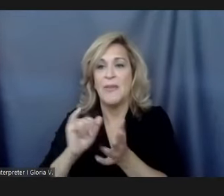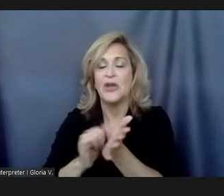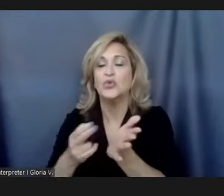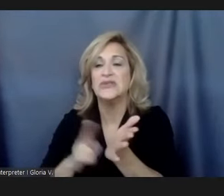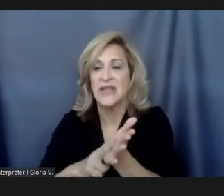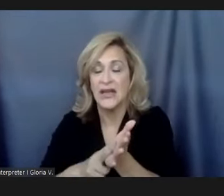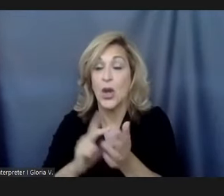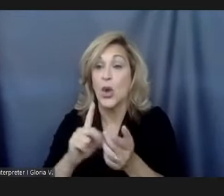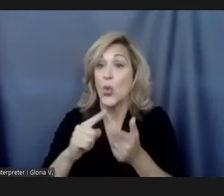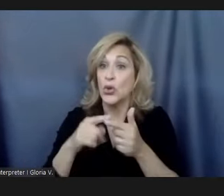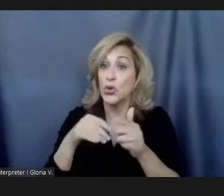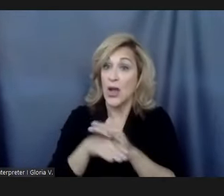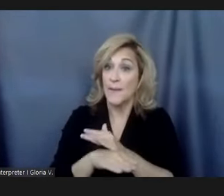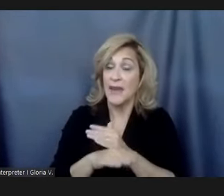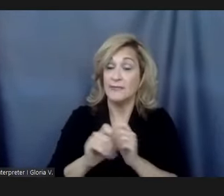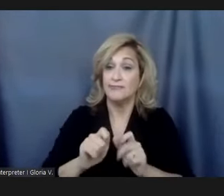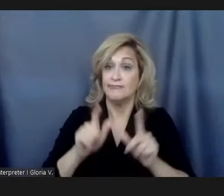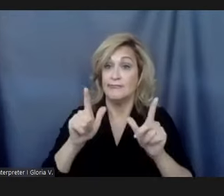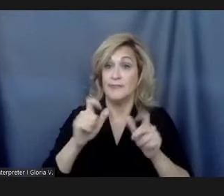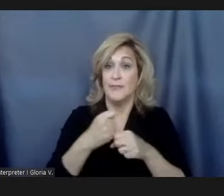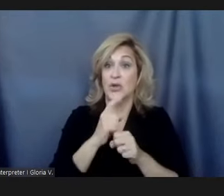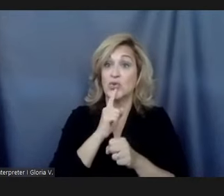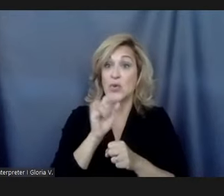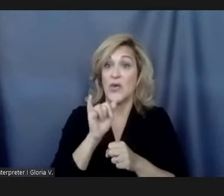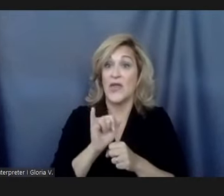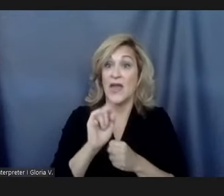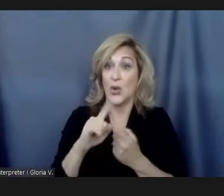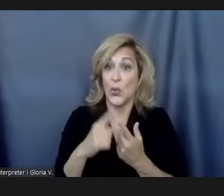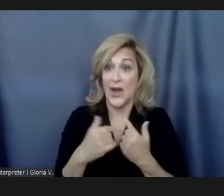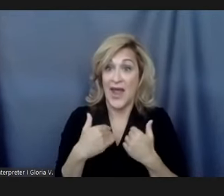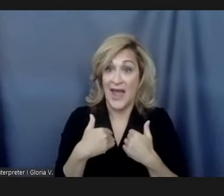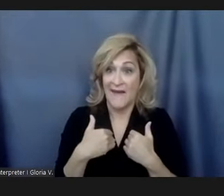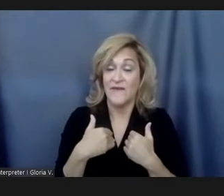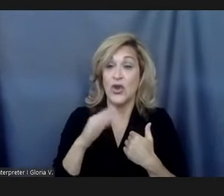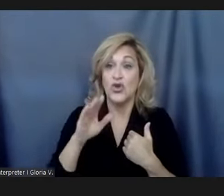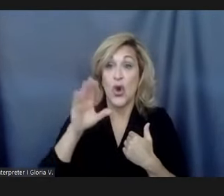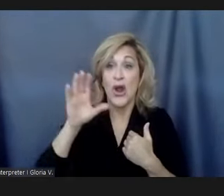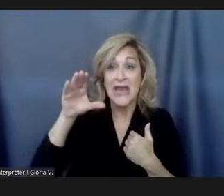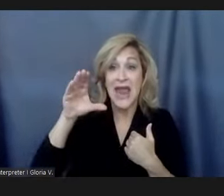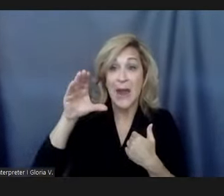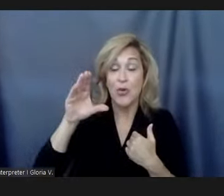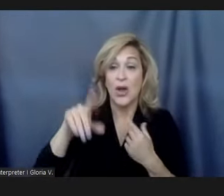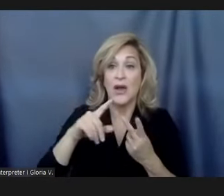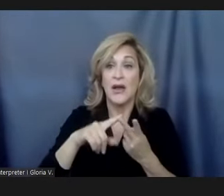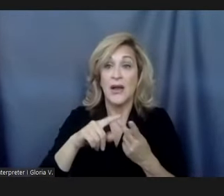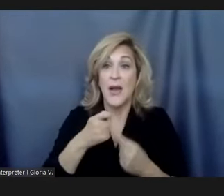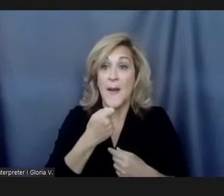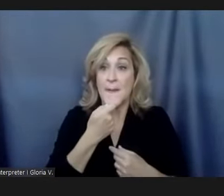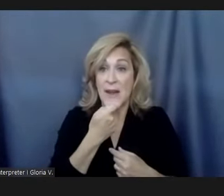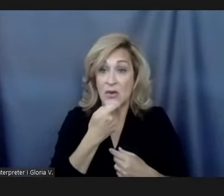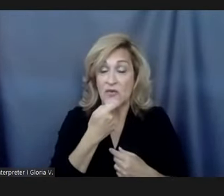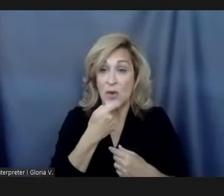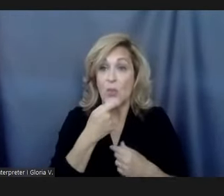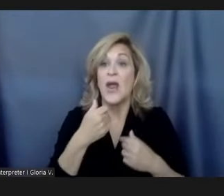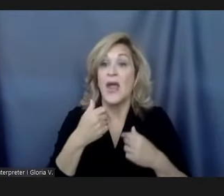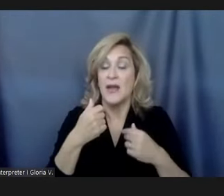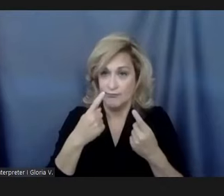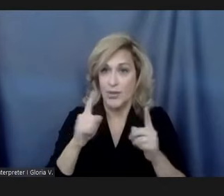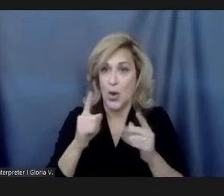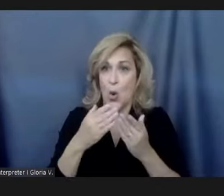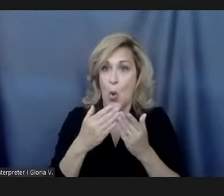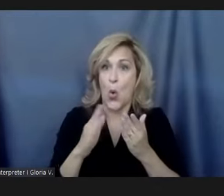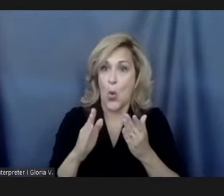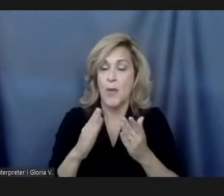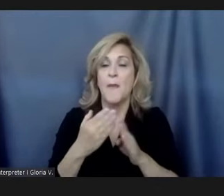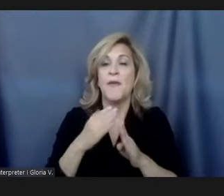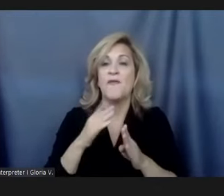screen. Please make sure that once your screen updates, your camera and microphone are enabled before beginning your remarks. You